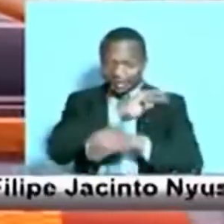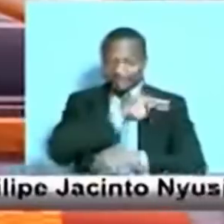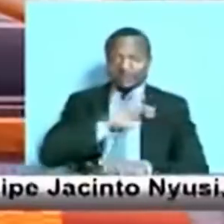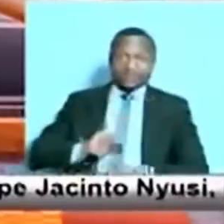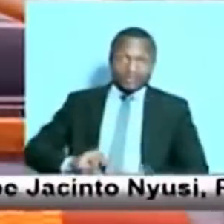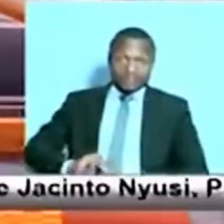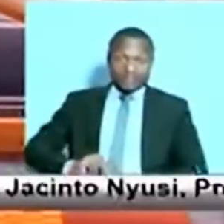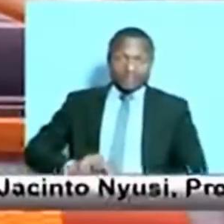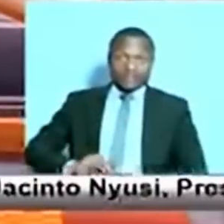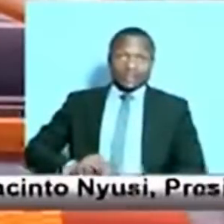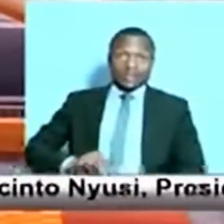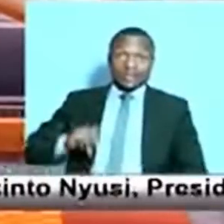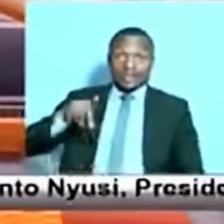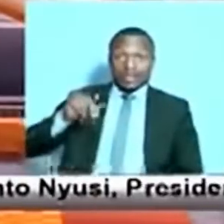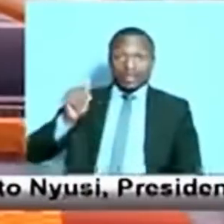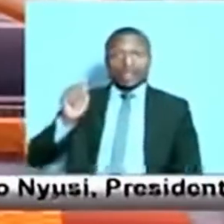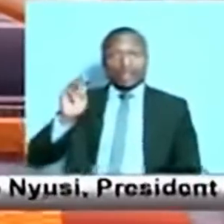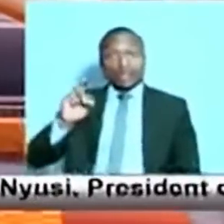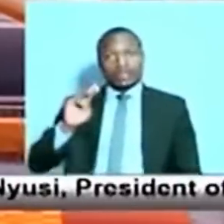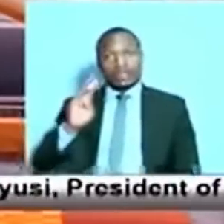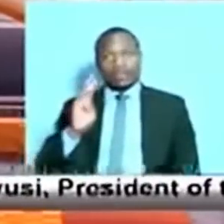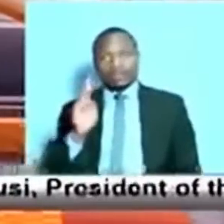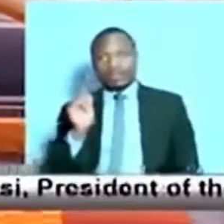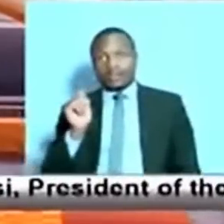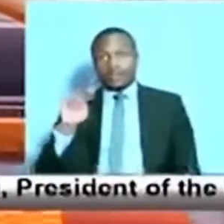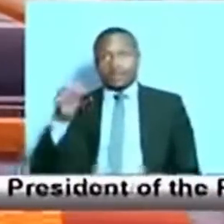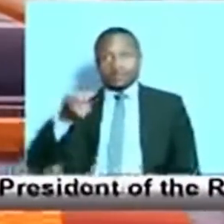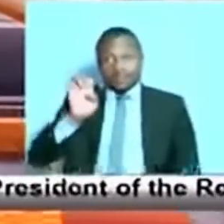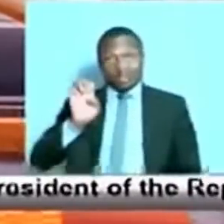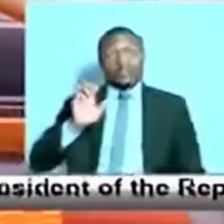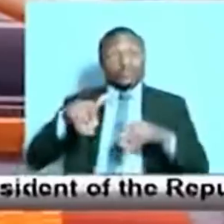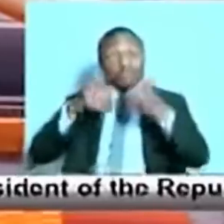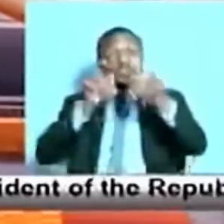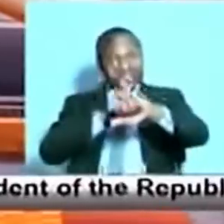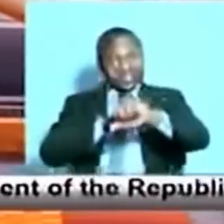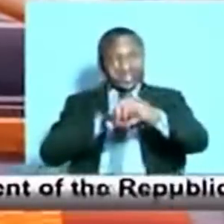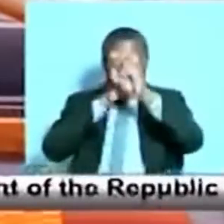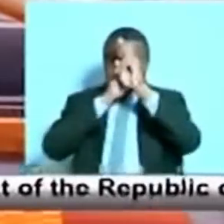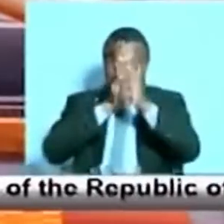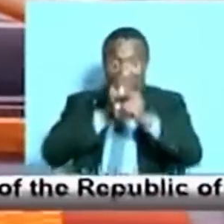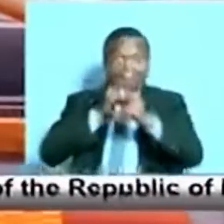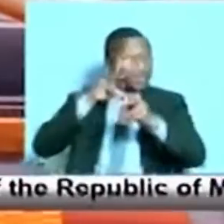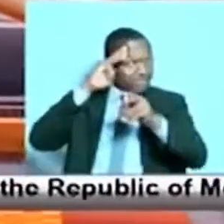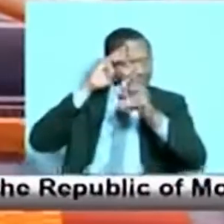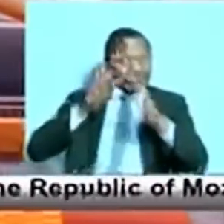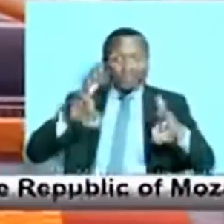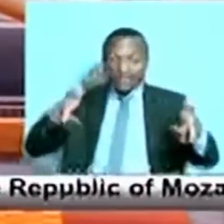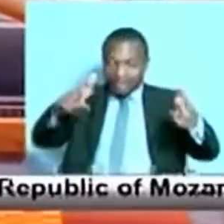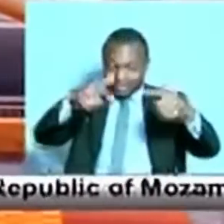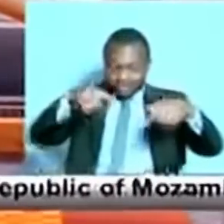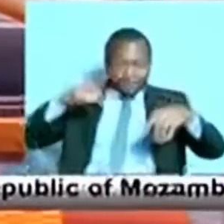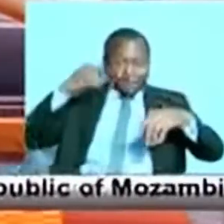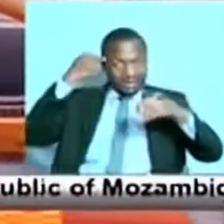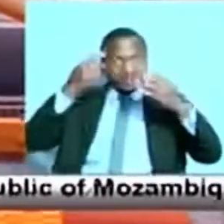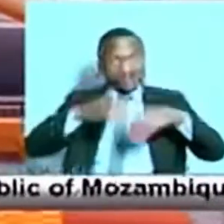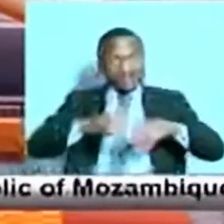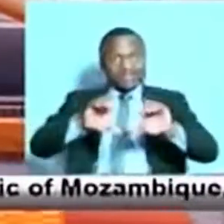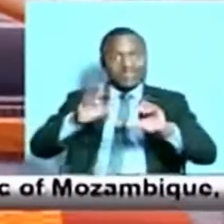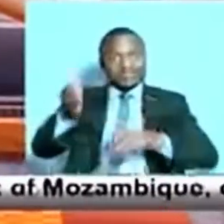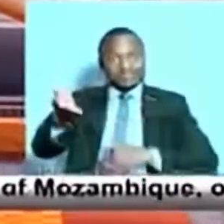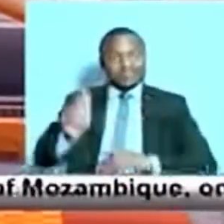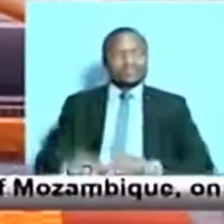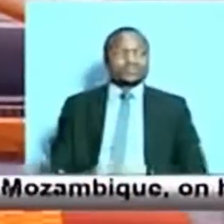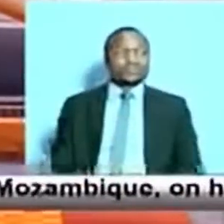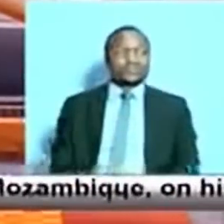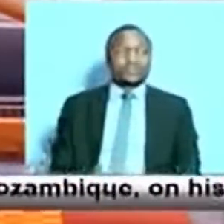for Pambashi, your time is coming. The Honorable Minister of Local Government, please proceed.